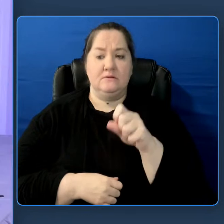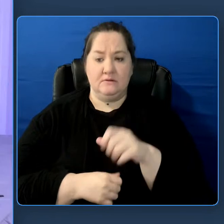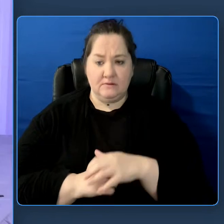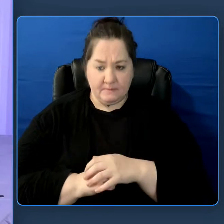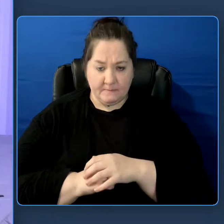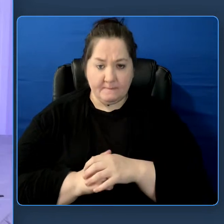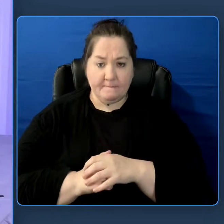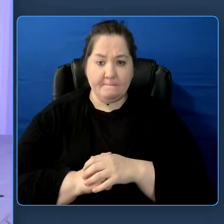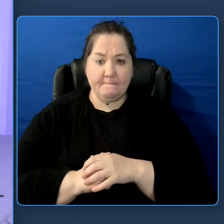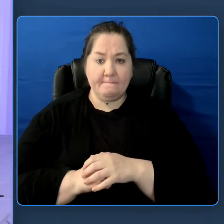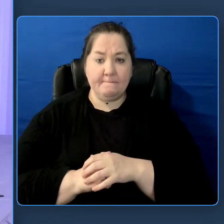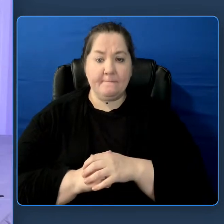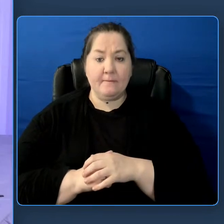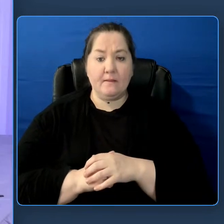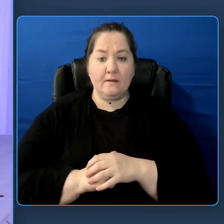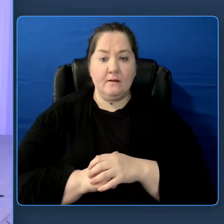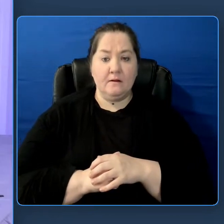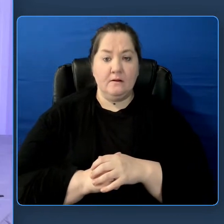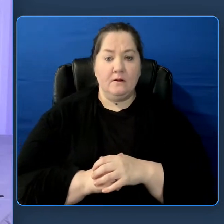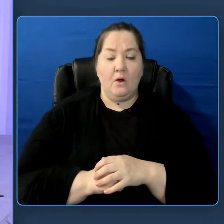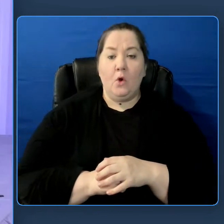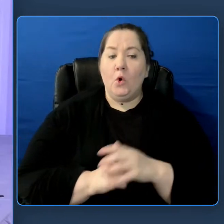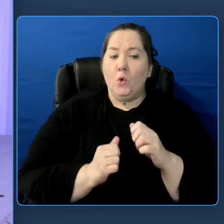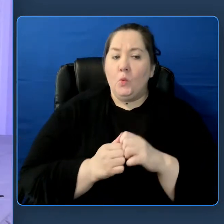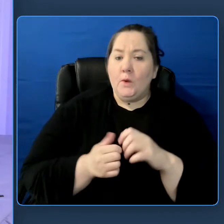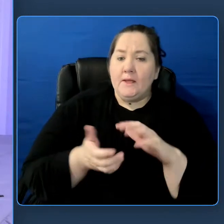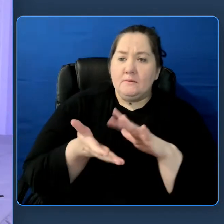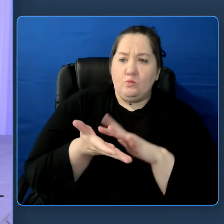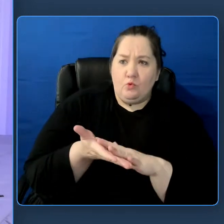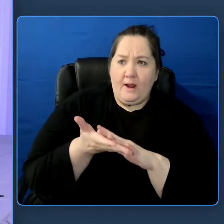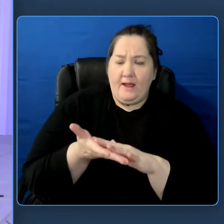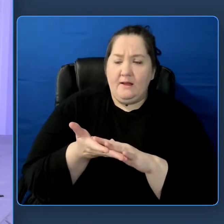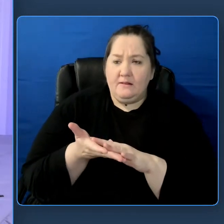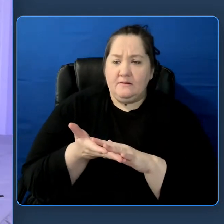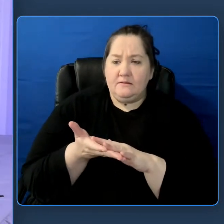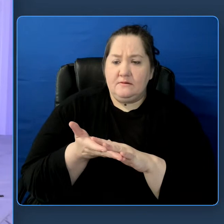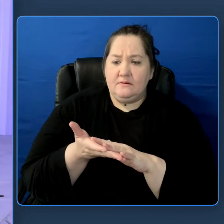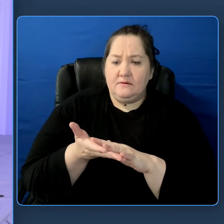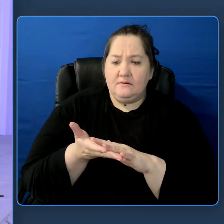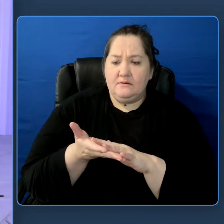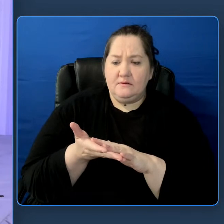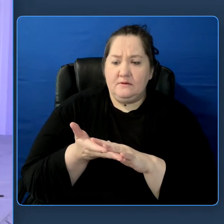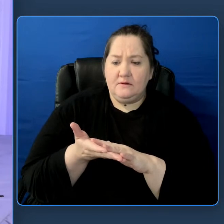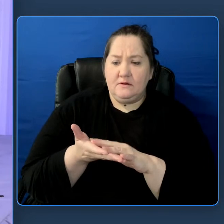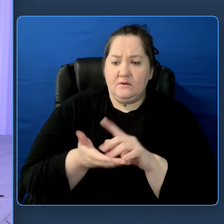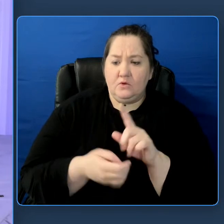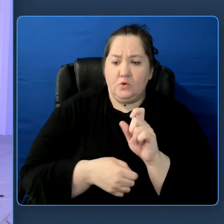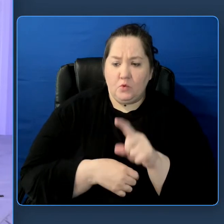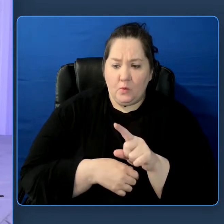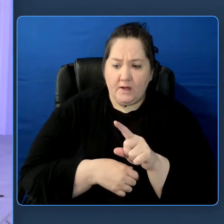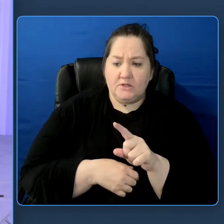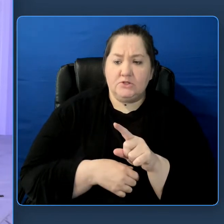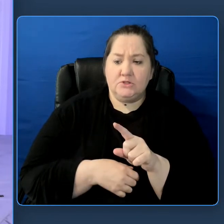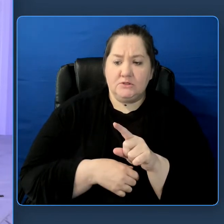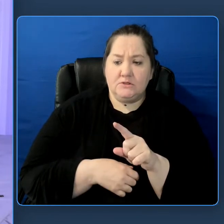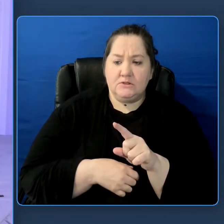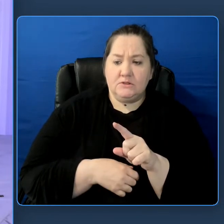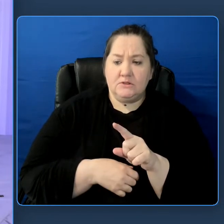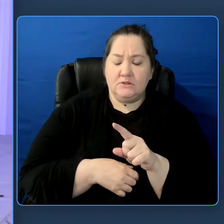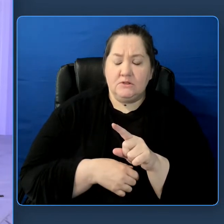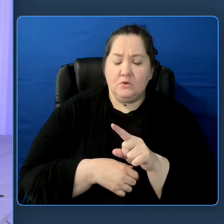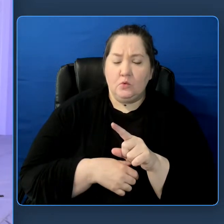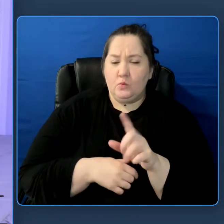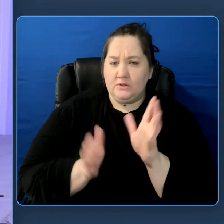Sure. So with regards to Braille and even the question previously we spoke about,